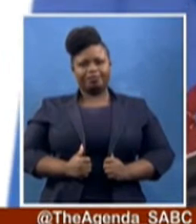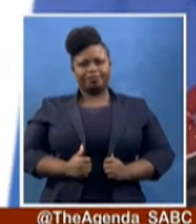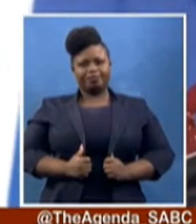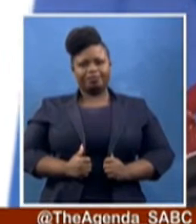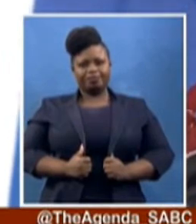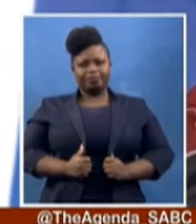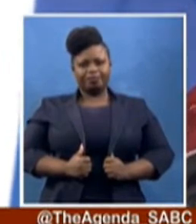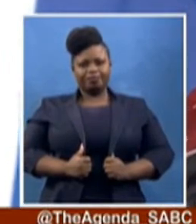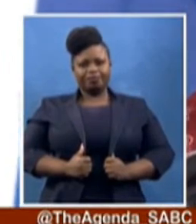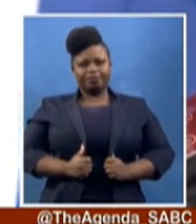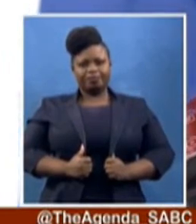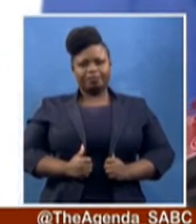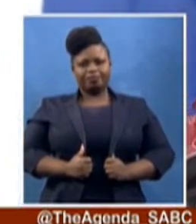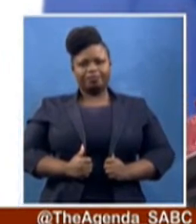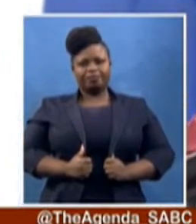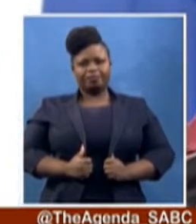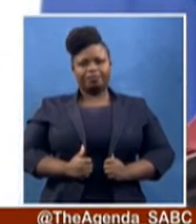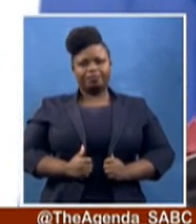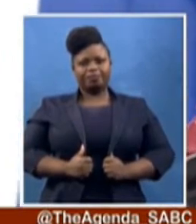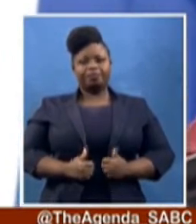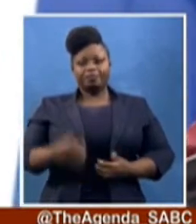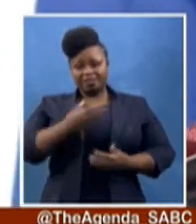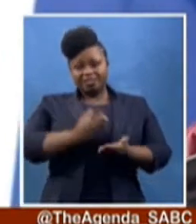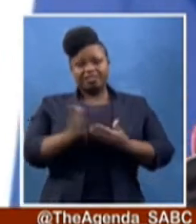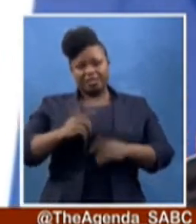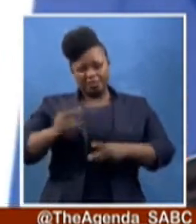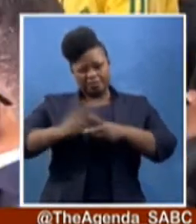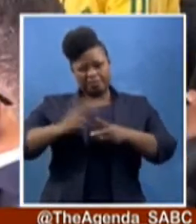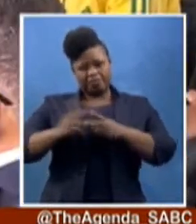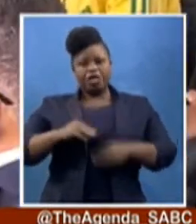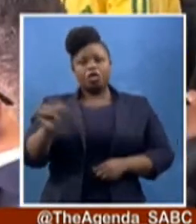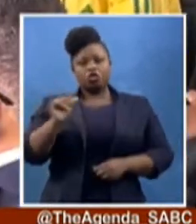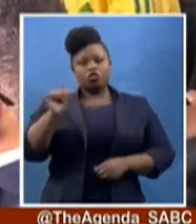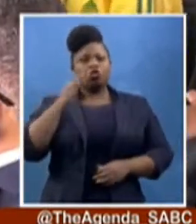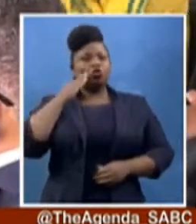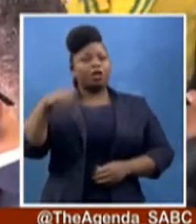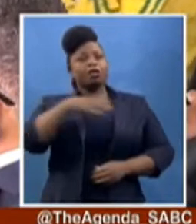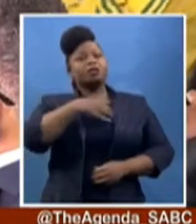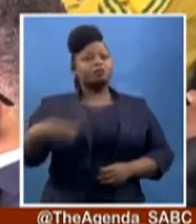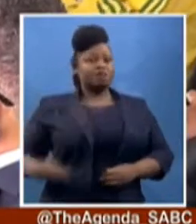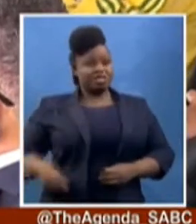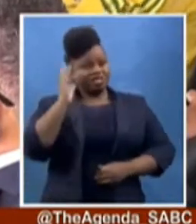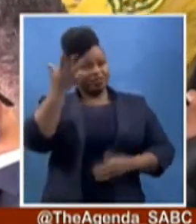Baba mba itukise bata kwala president aketa kubua.